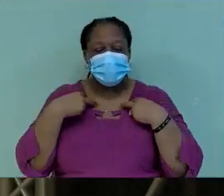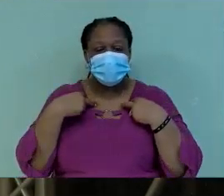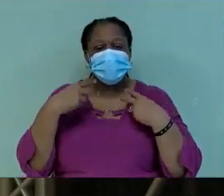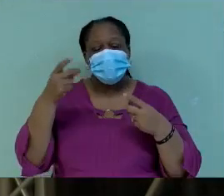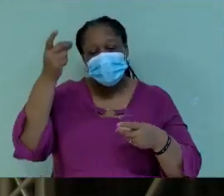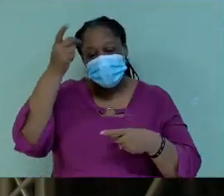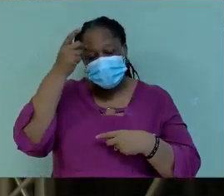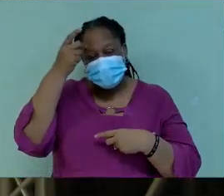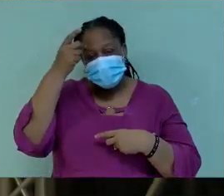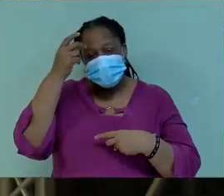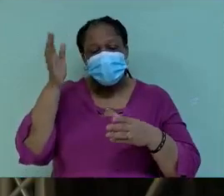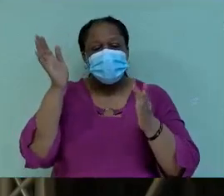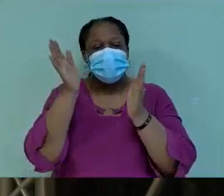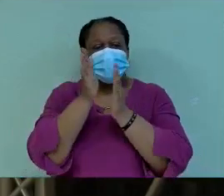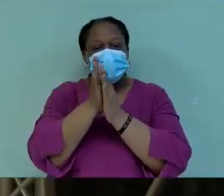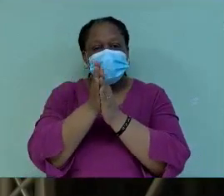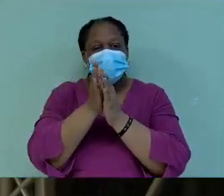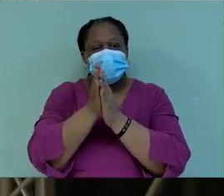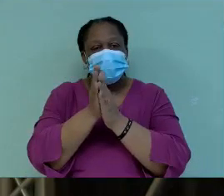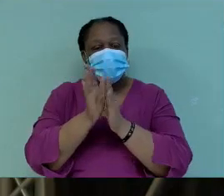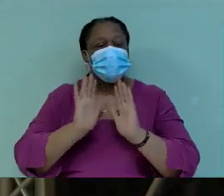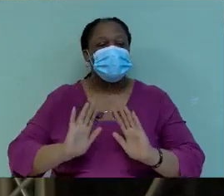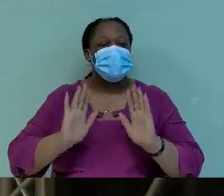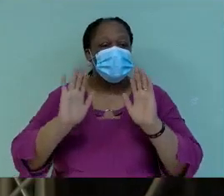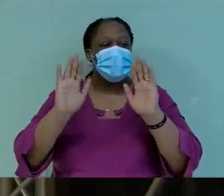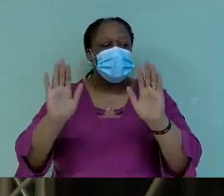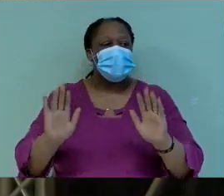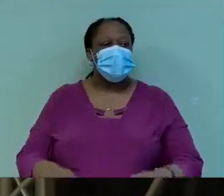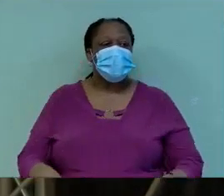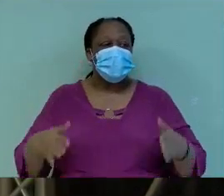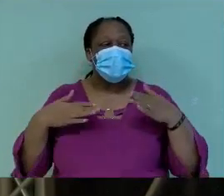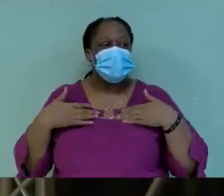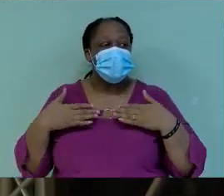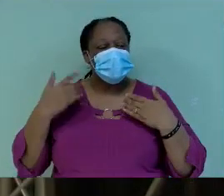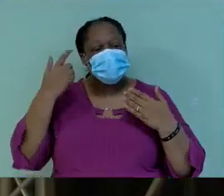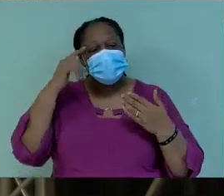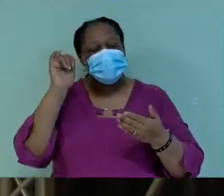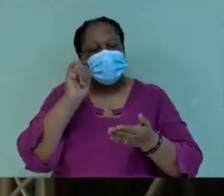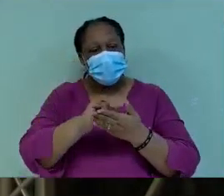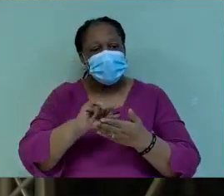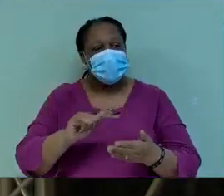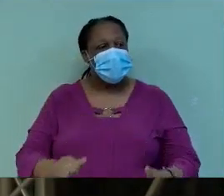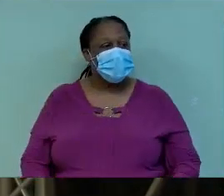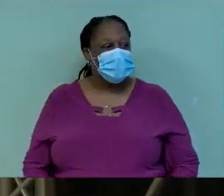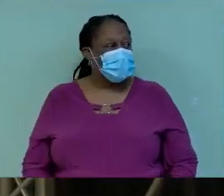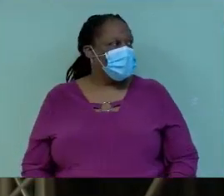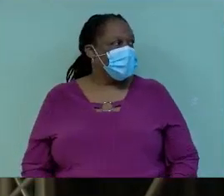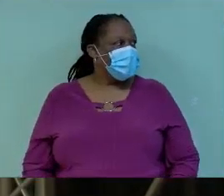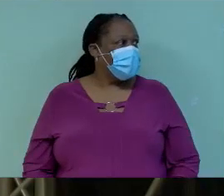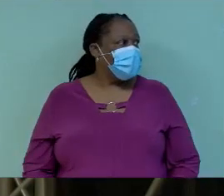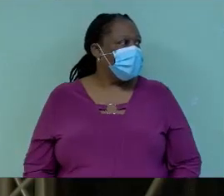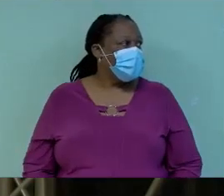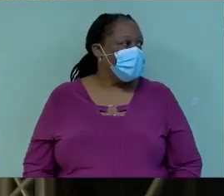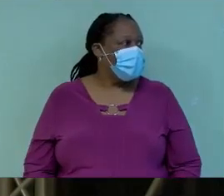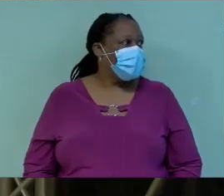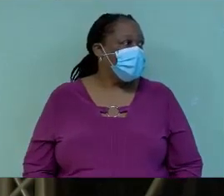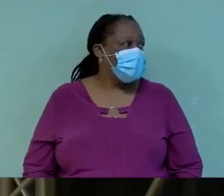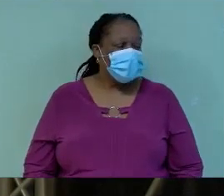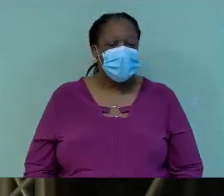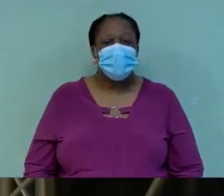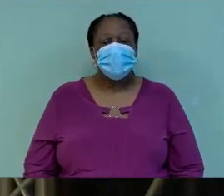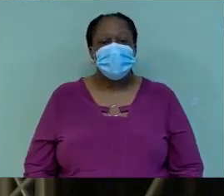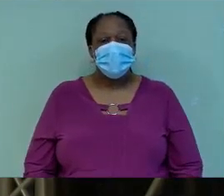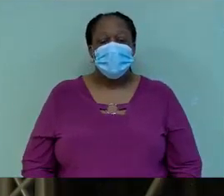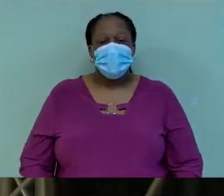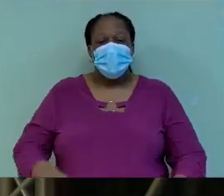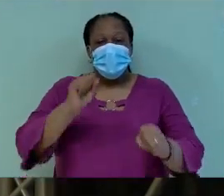like that. So to all the students and to all the parents. But in particular, I must highlight the work that was done by the security